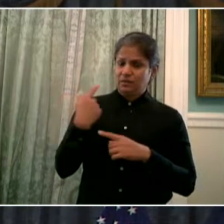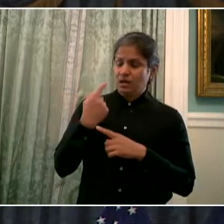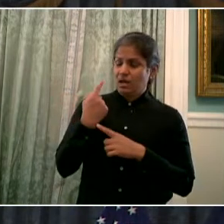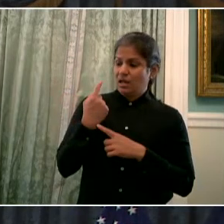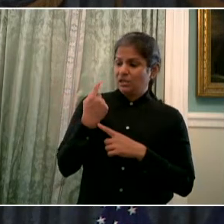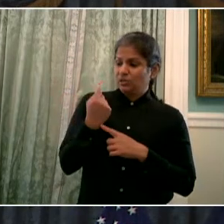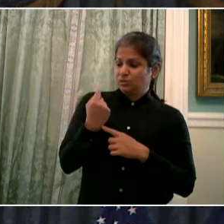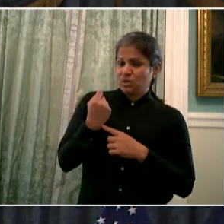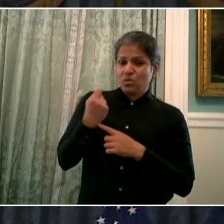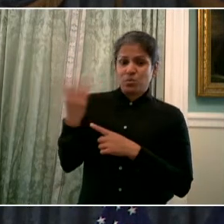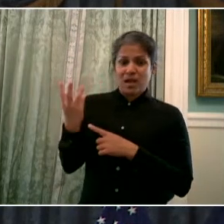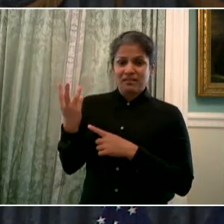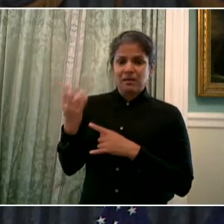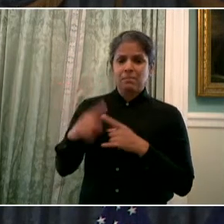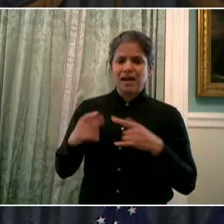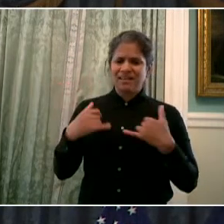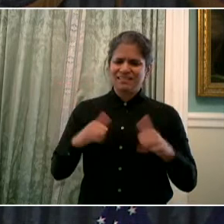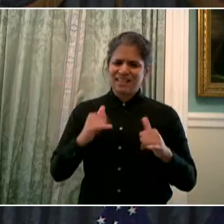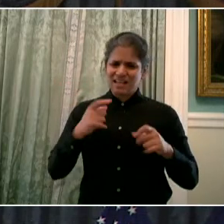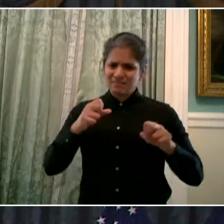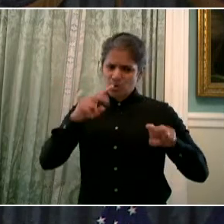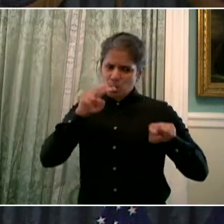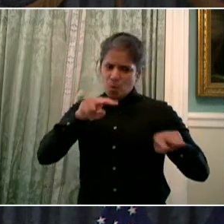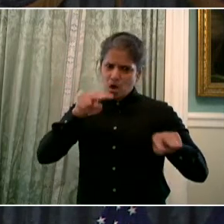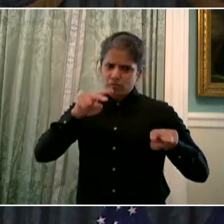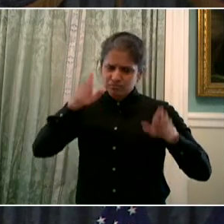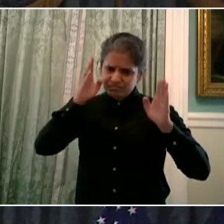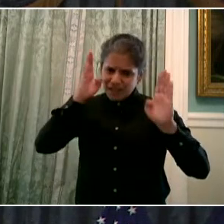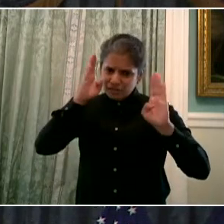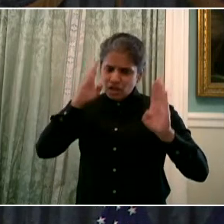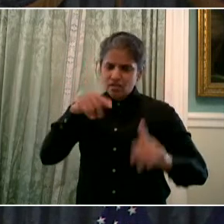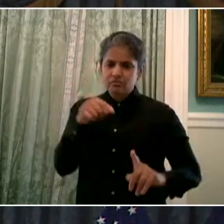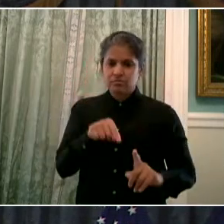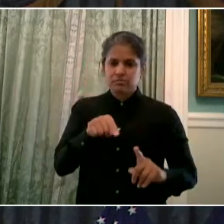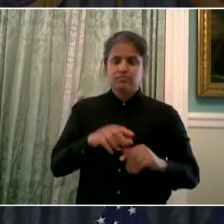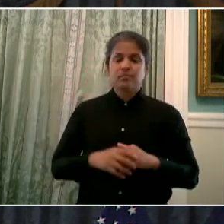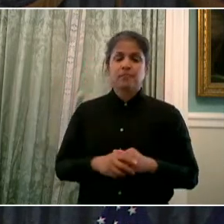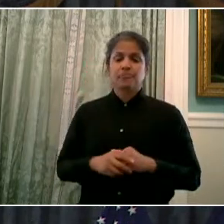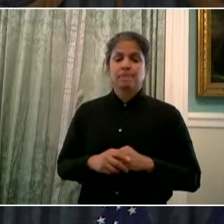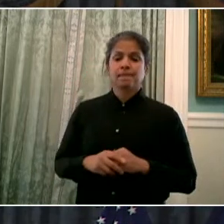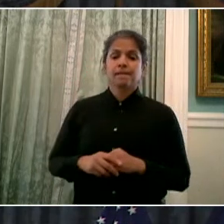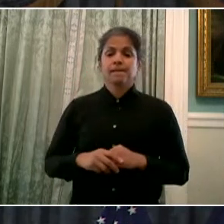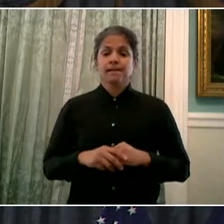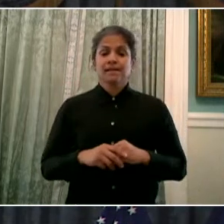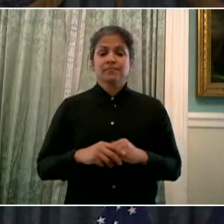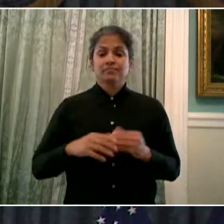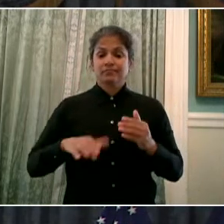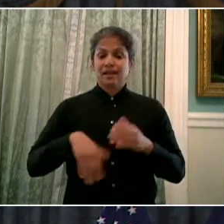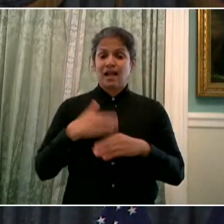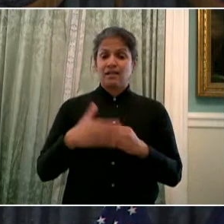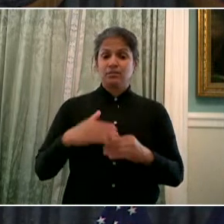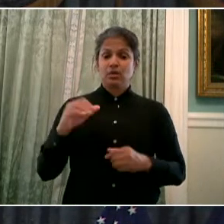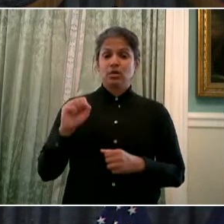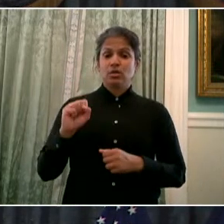Cerullo, who asks, have you tested the air quality in order to know exactly what type of chemicals and particles have been in the